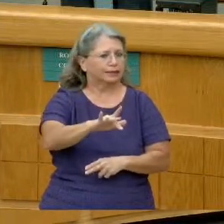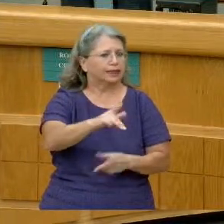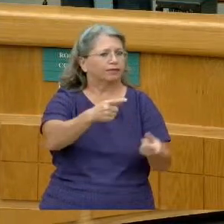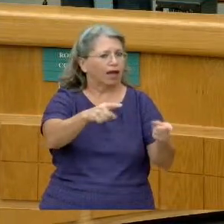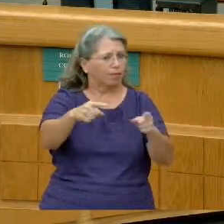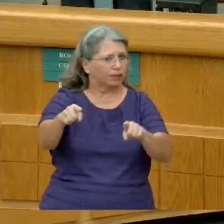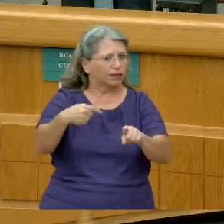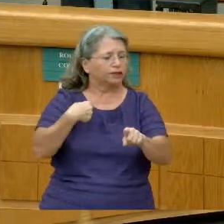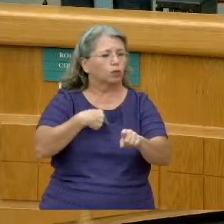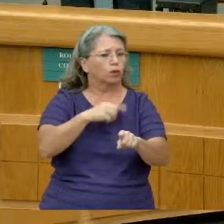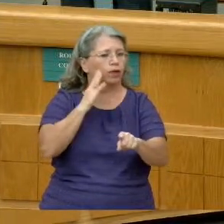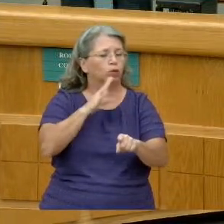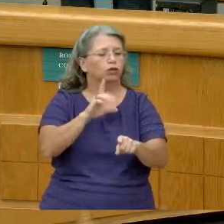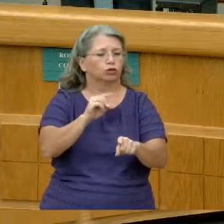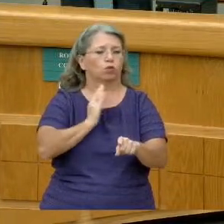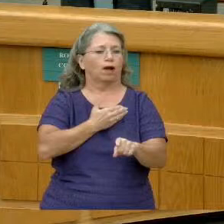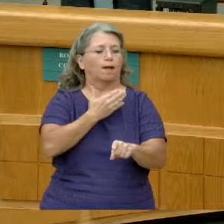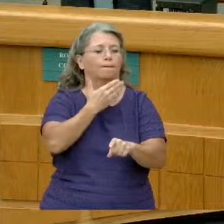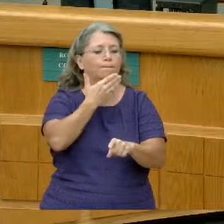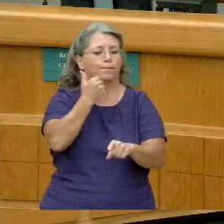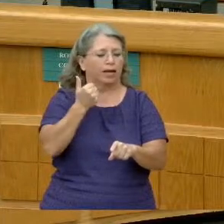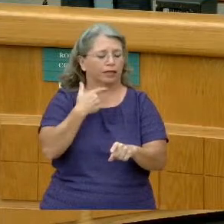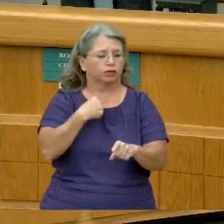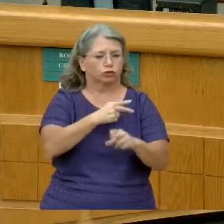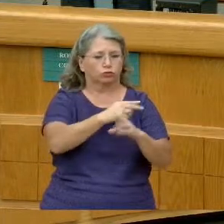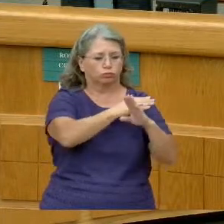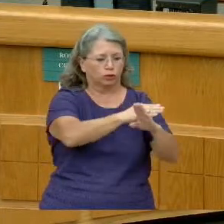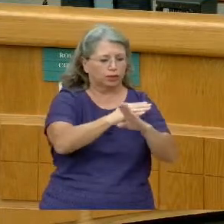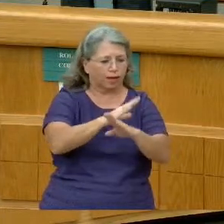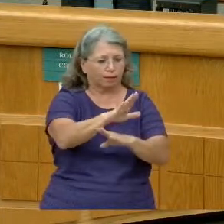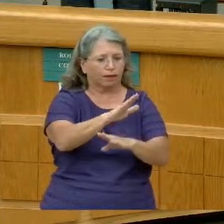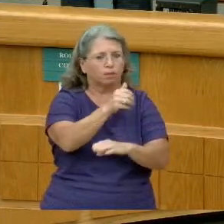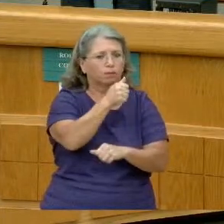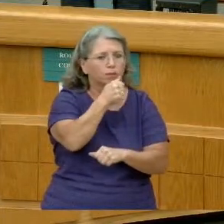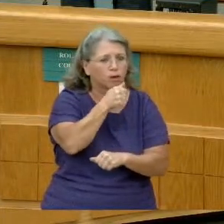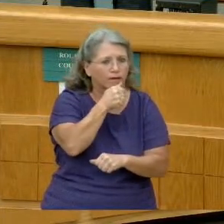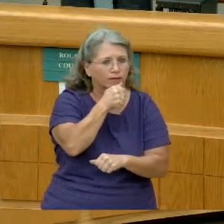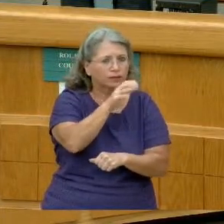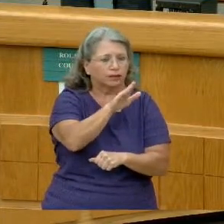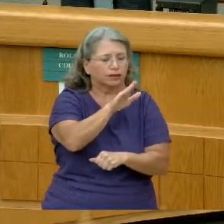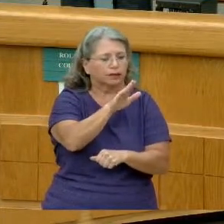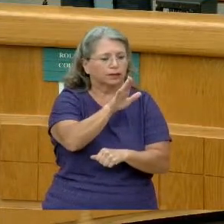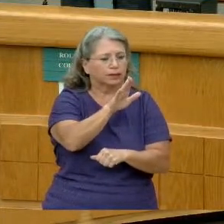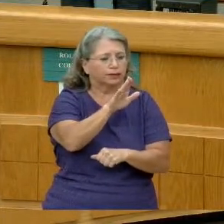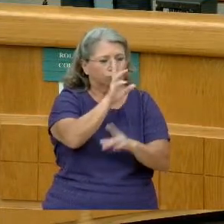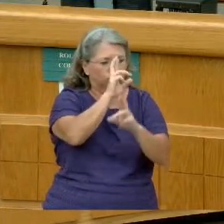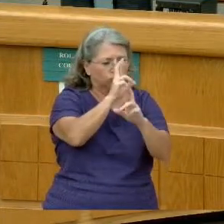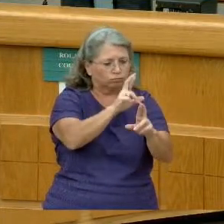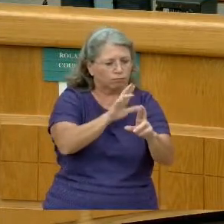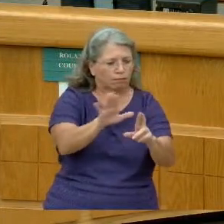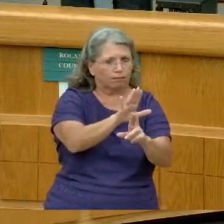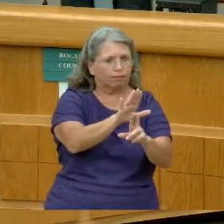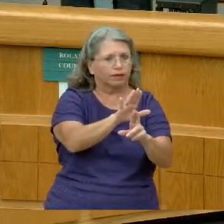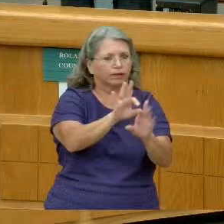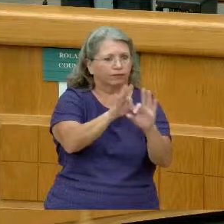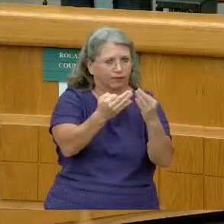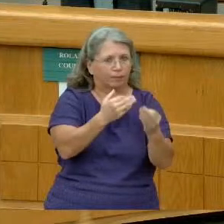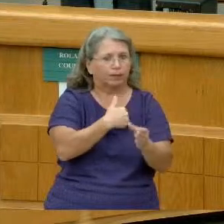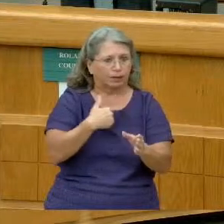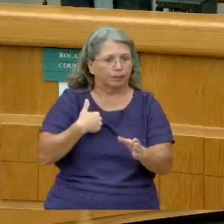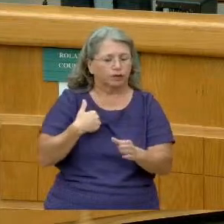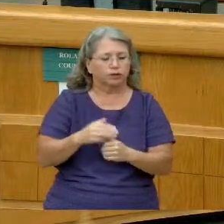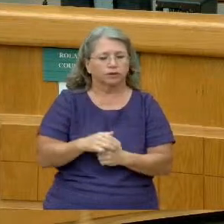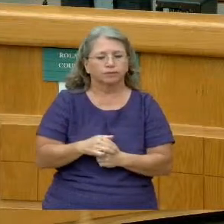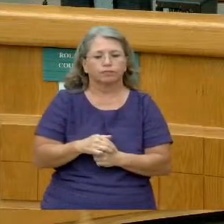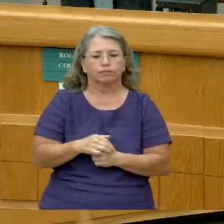in preserving their privacy and dignity of the surviving family members. We believe in the importance of